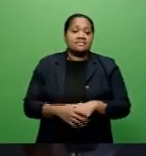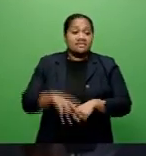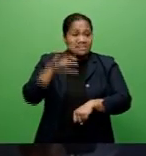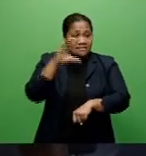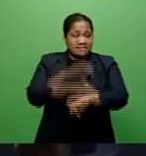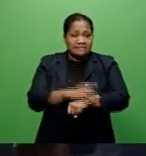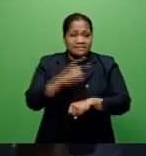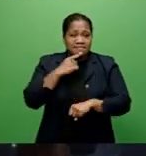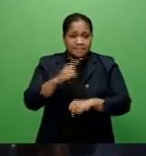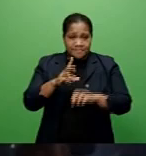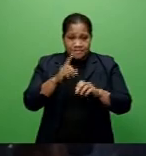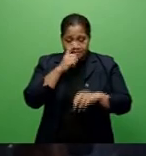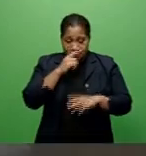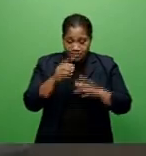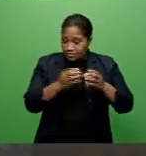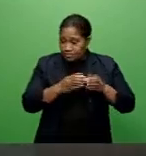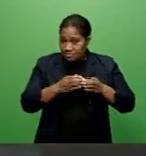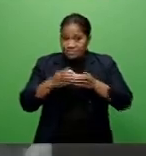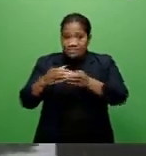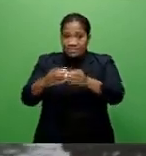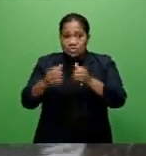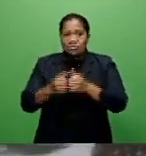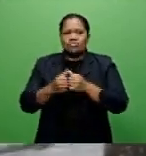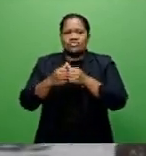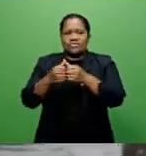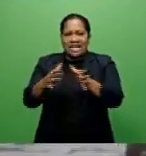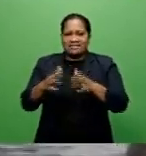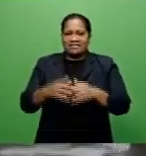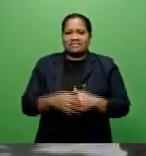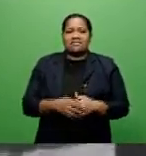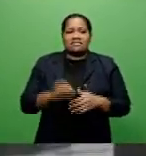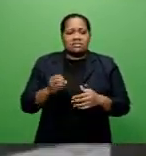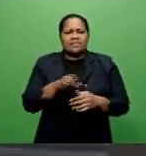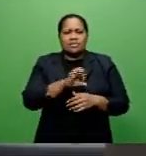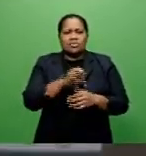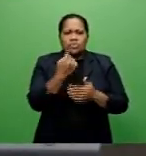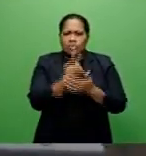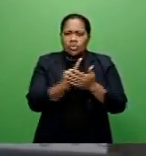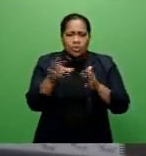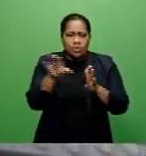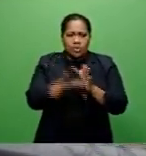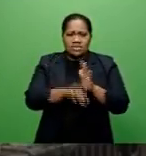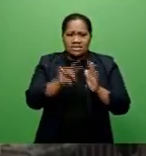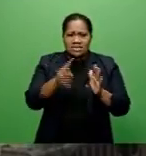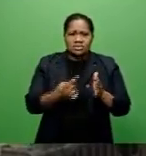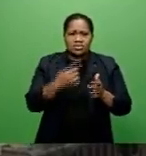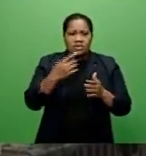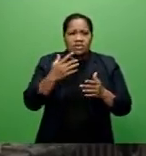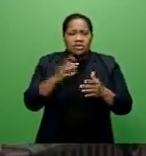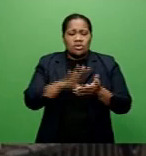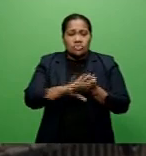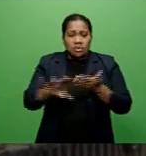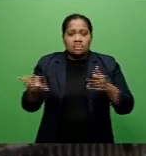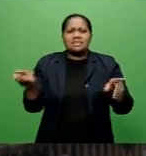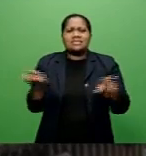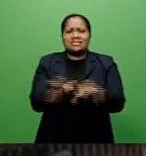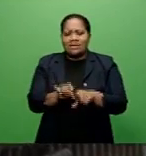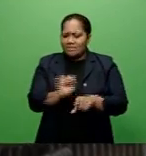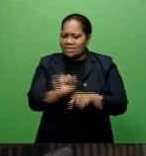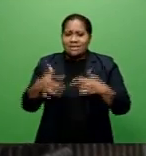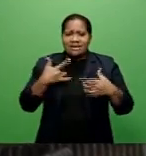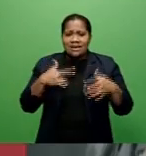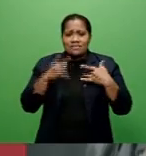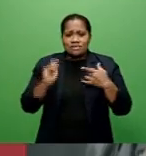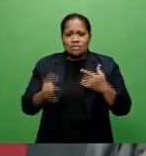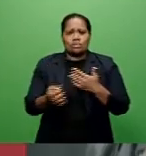deploying their officers to such missions not only cost the force thousands of dollars but also put lives at risk. To make sure that they